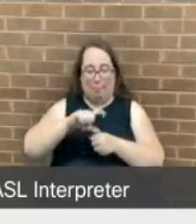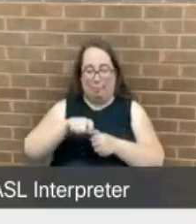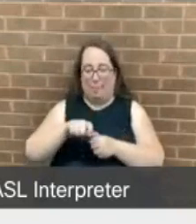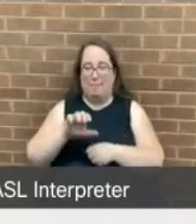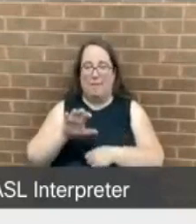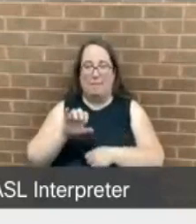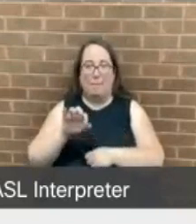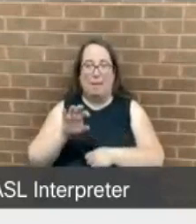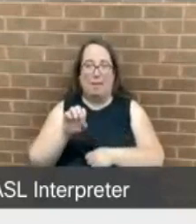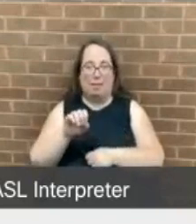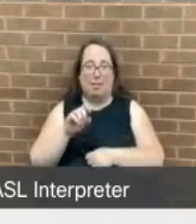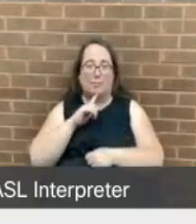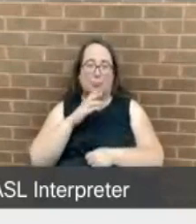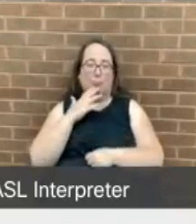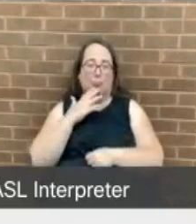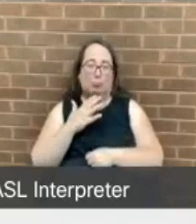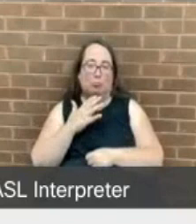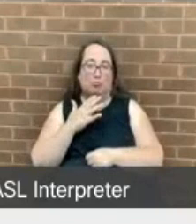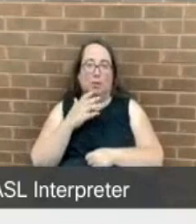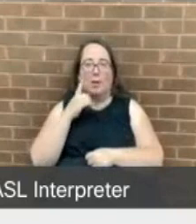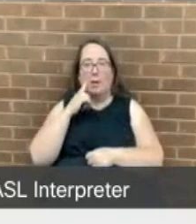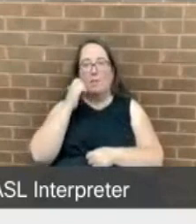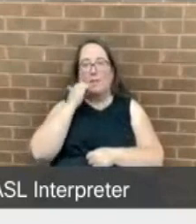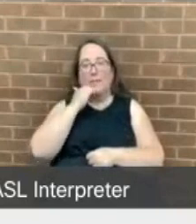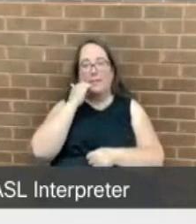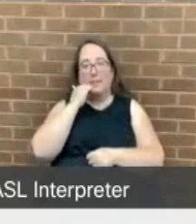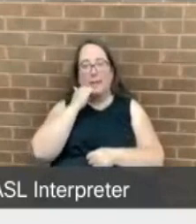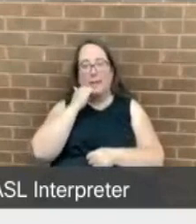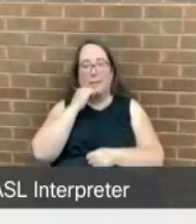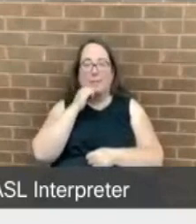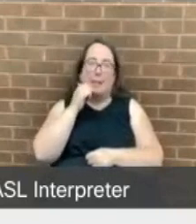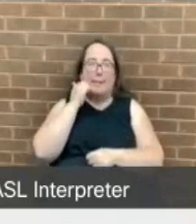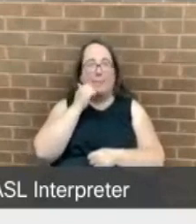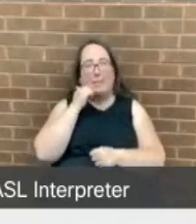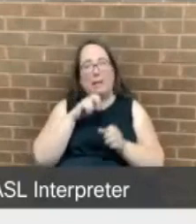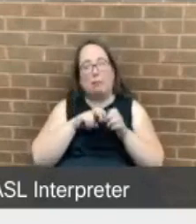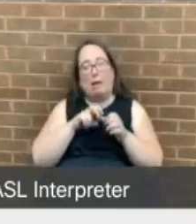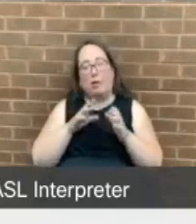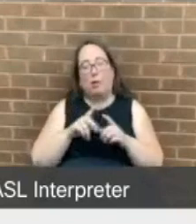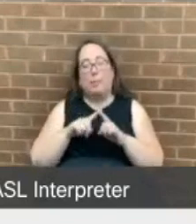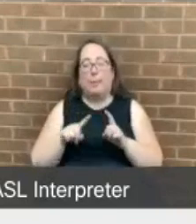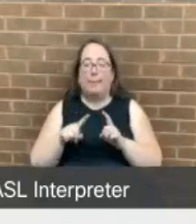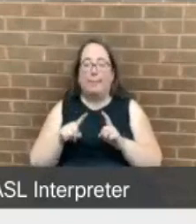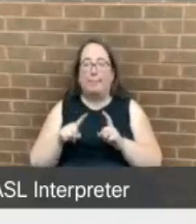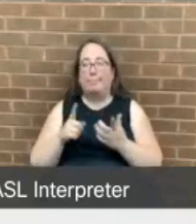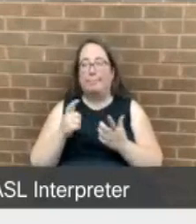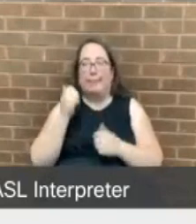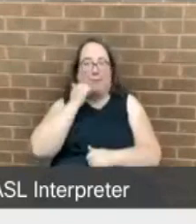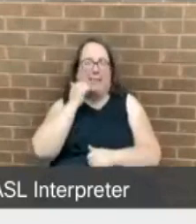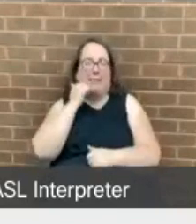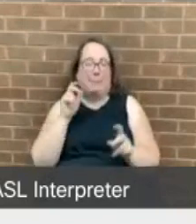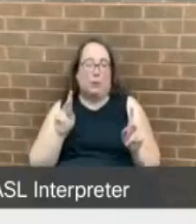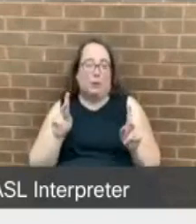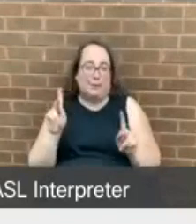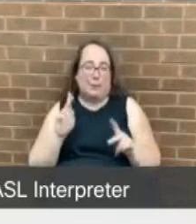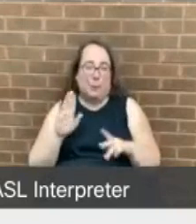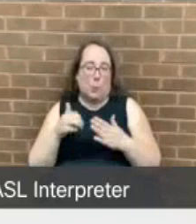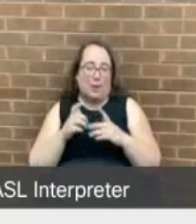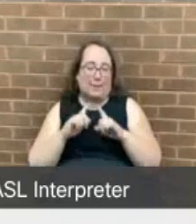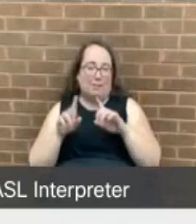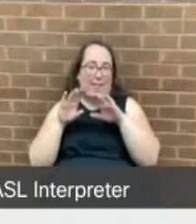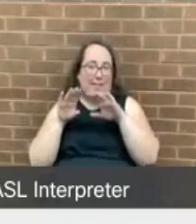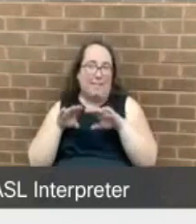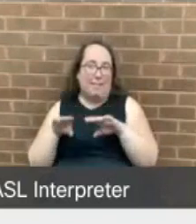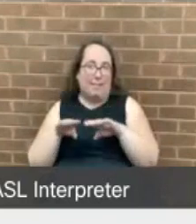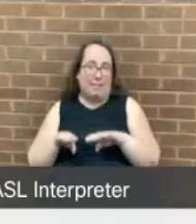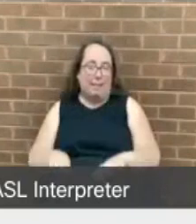radius is kind of a good radius for the everyday, not the everyday rider, but the every person rider, you know, and all levels. You know, you